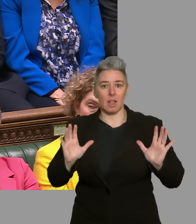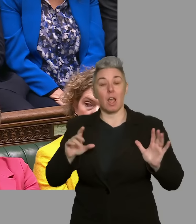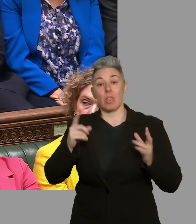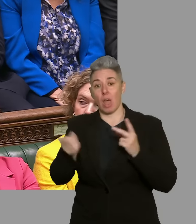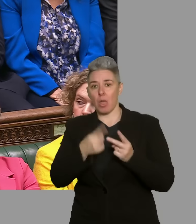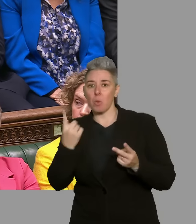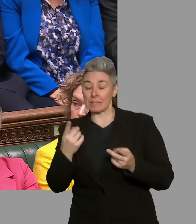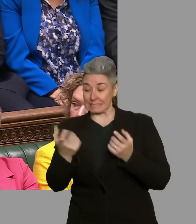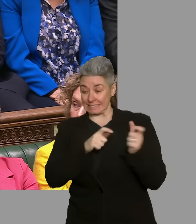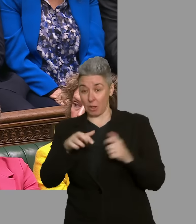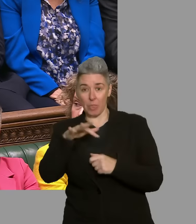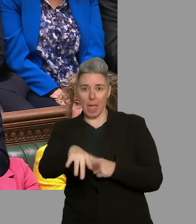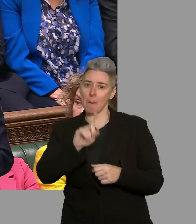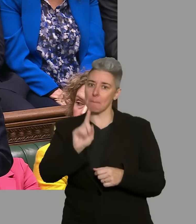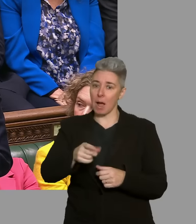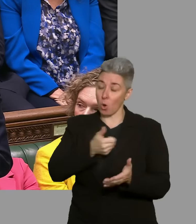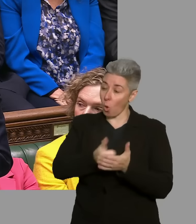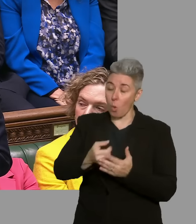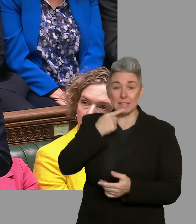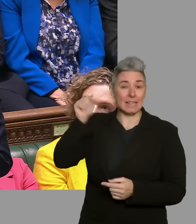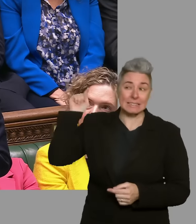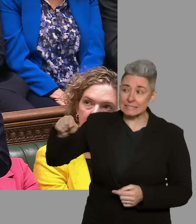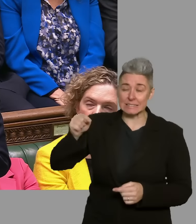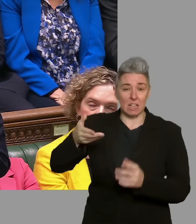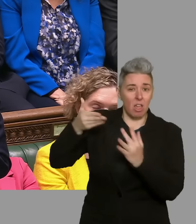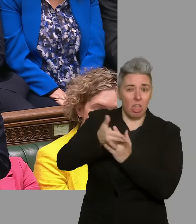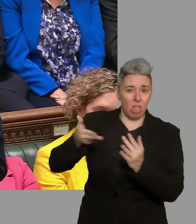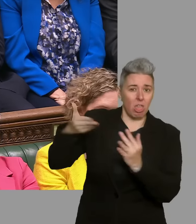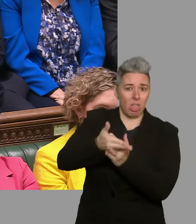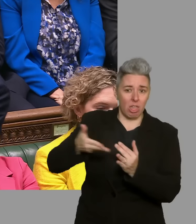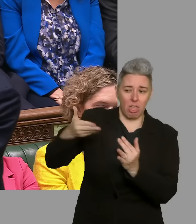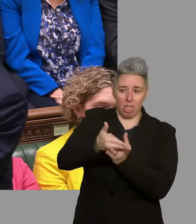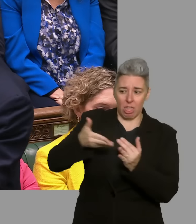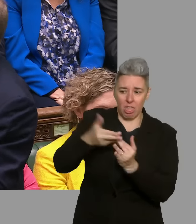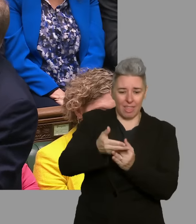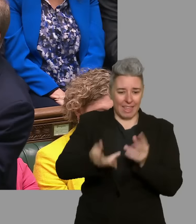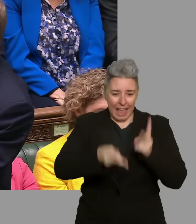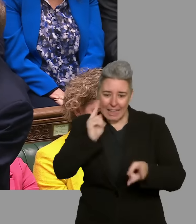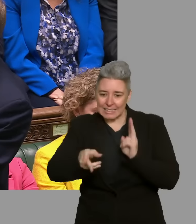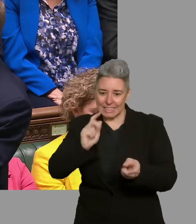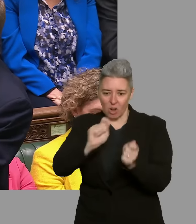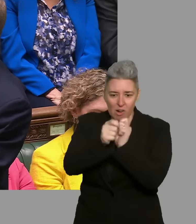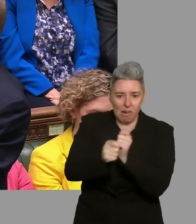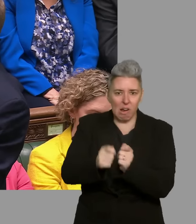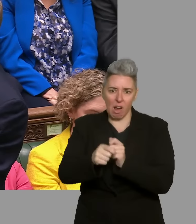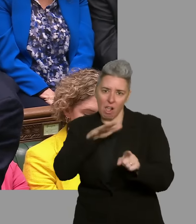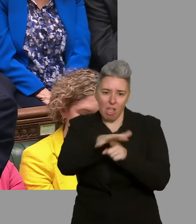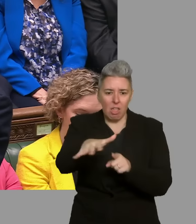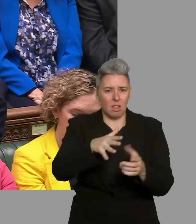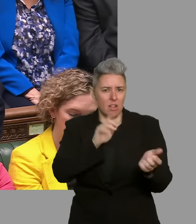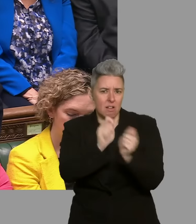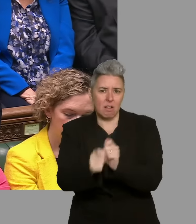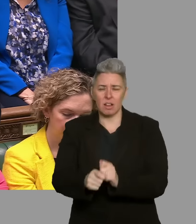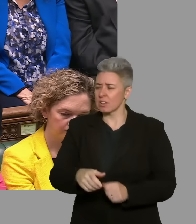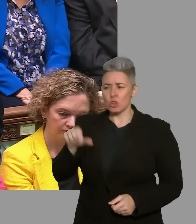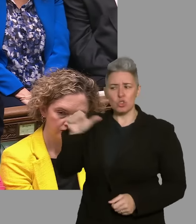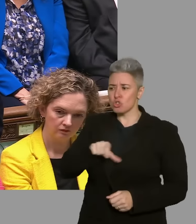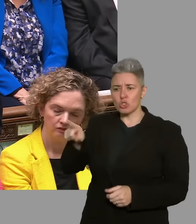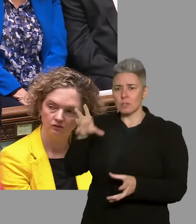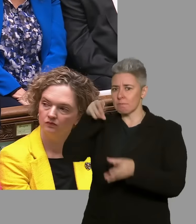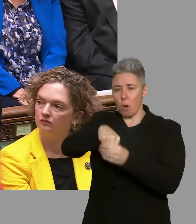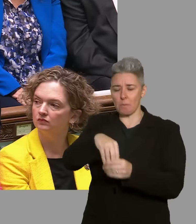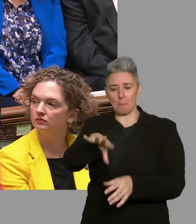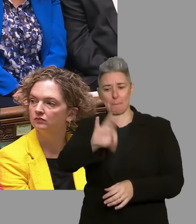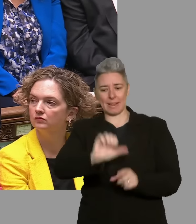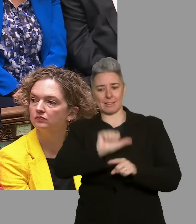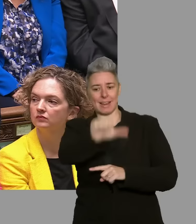Robbie Gibbs should have no role in appointing the next Director General. And given the Royal Charter gives the government the power